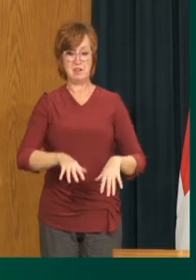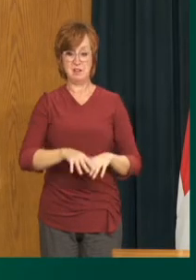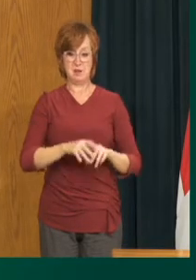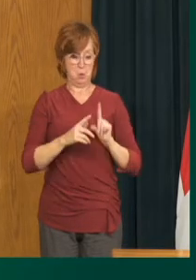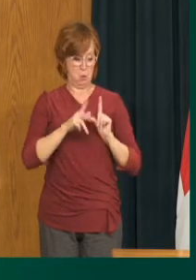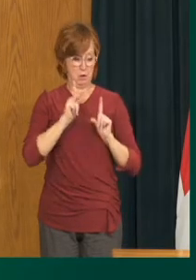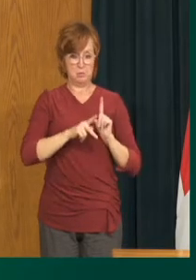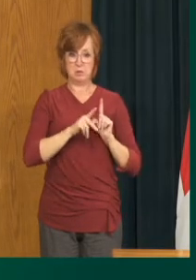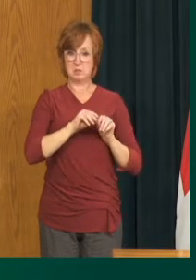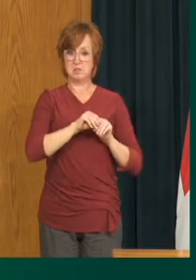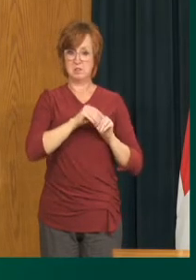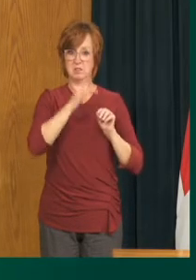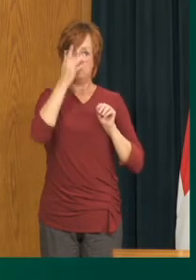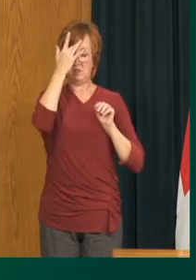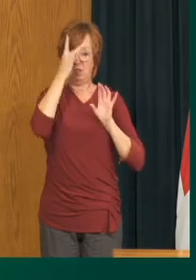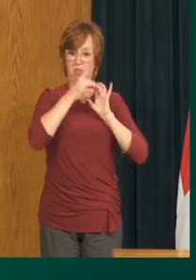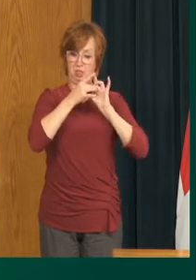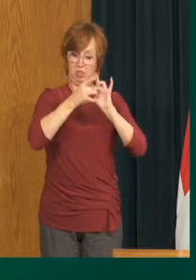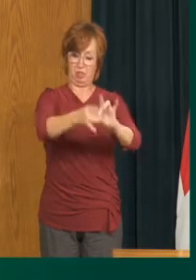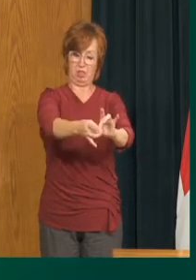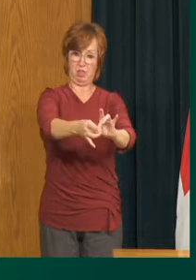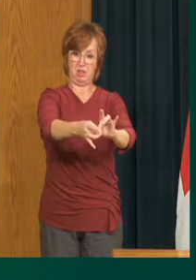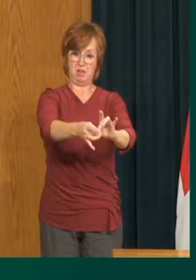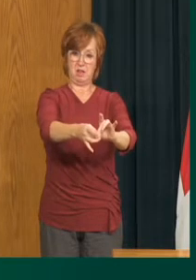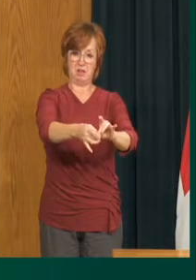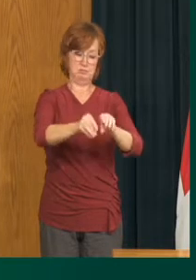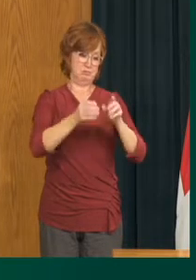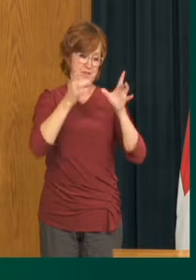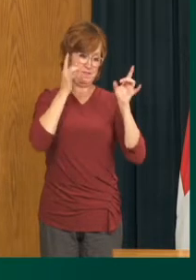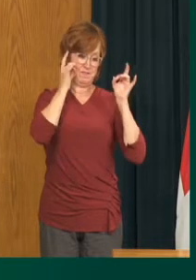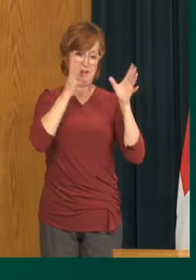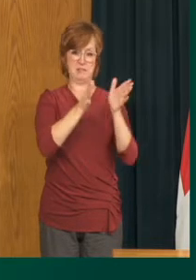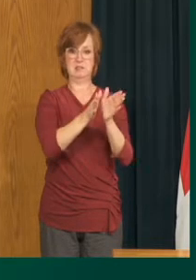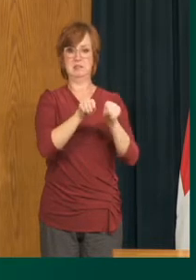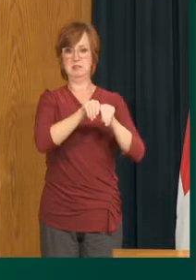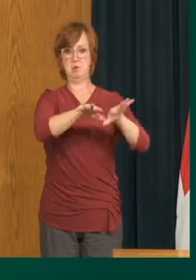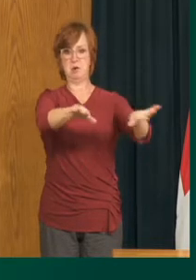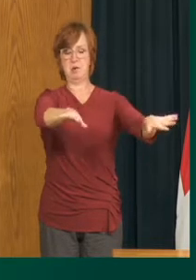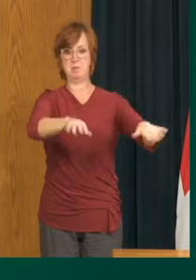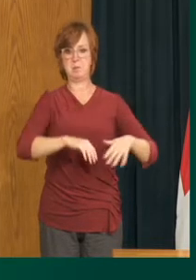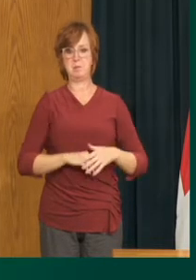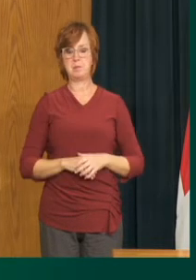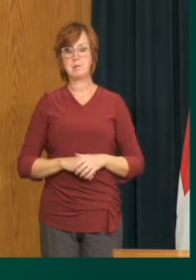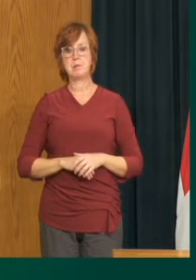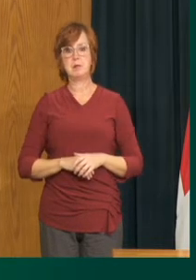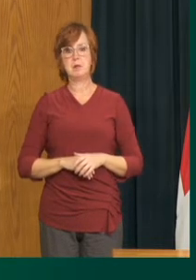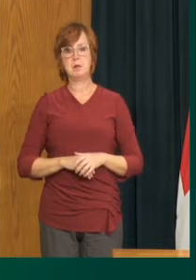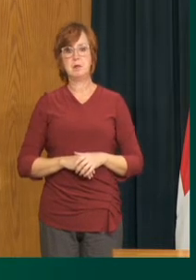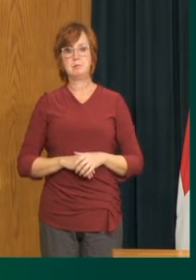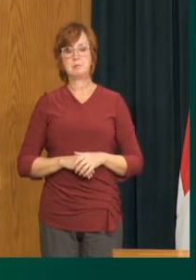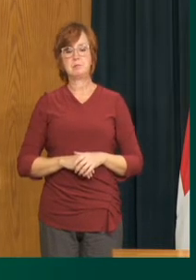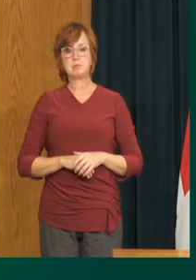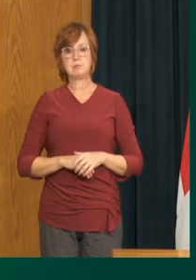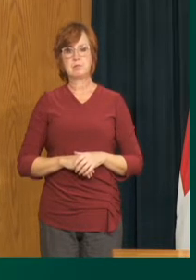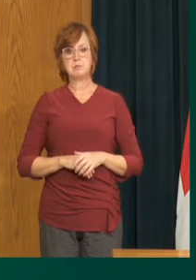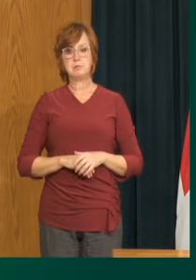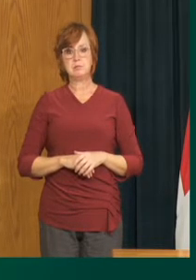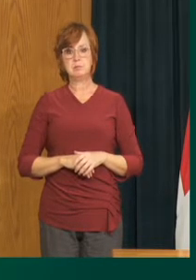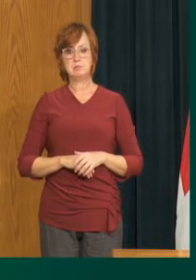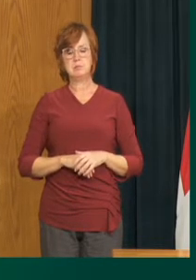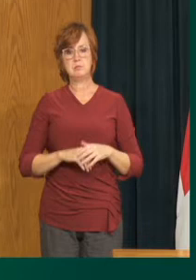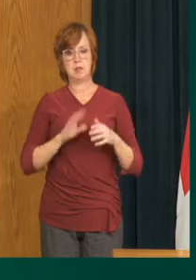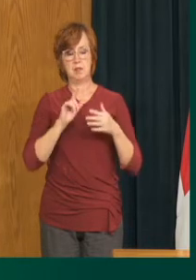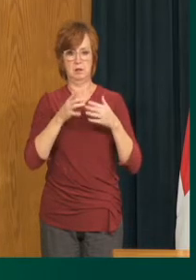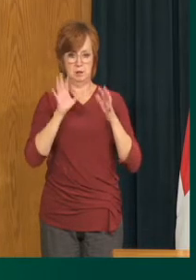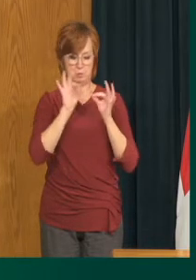exponentially to a large number very, very quickly. So gathering size most certainly is one of those layers of protection.